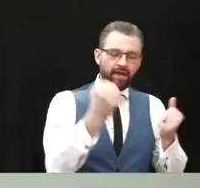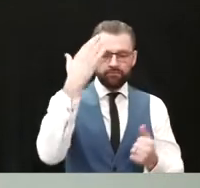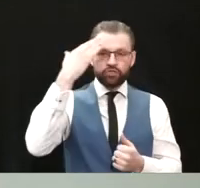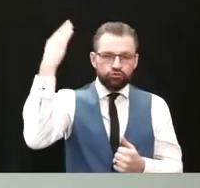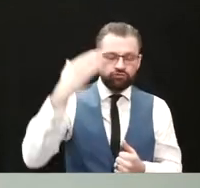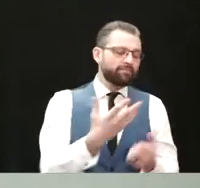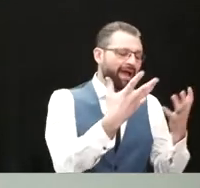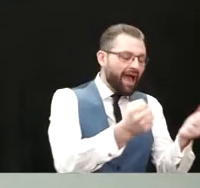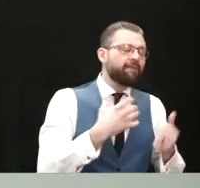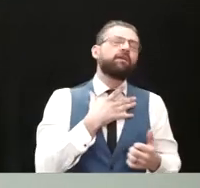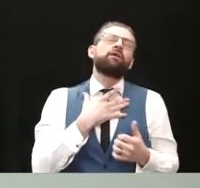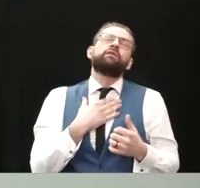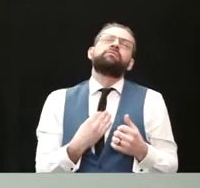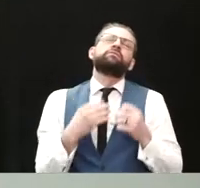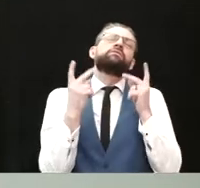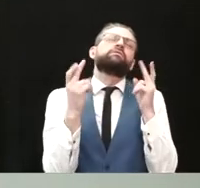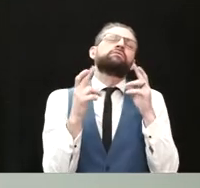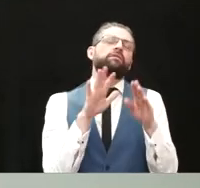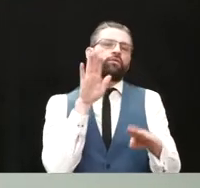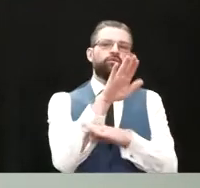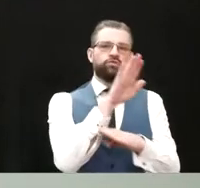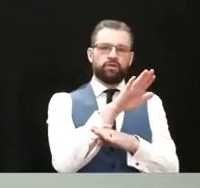aspirations, hopes for the future.